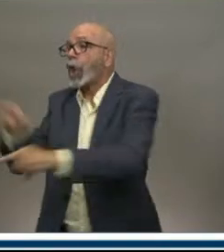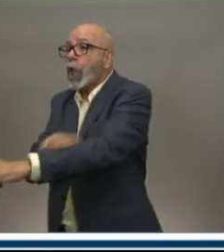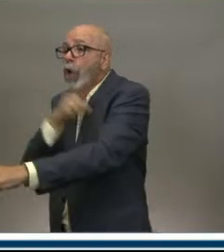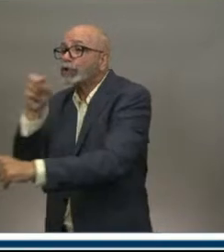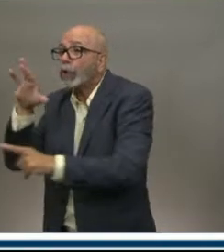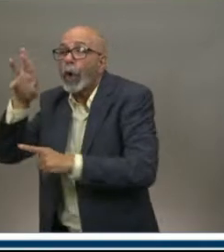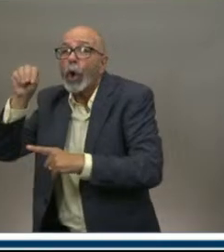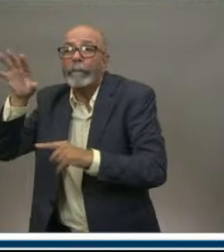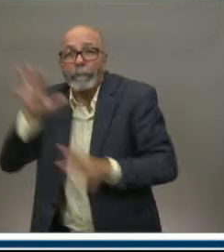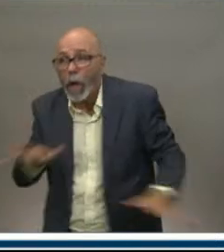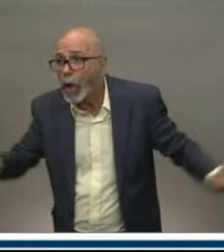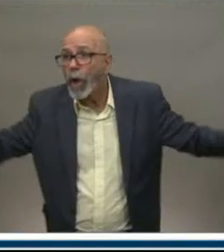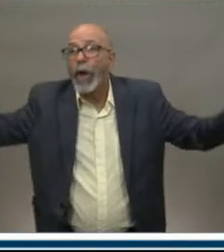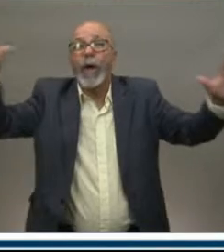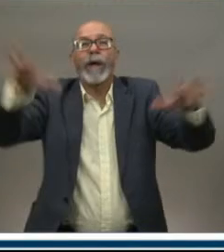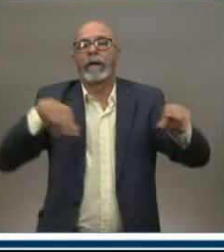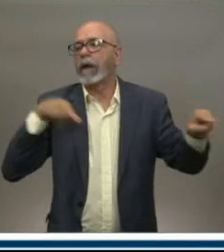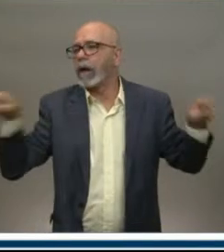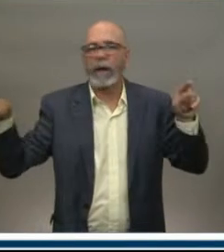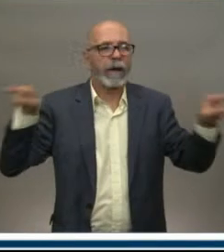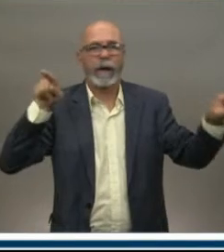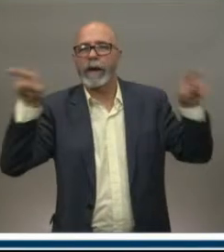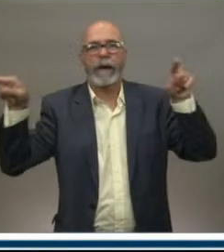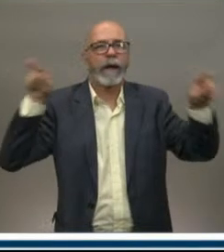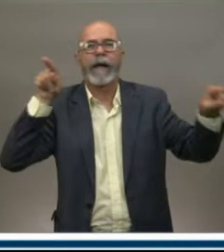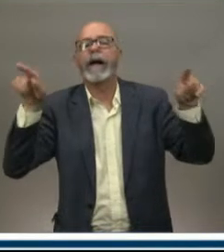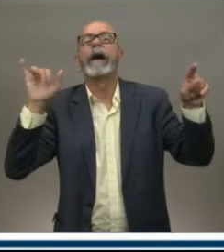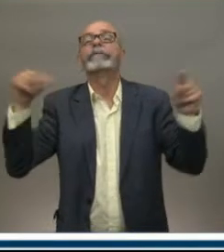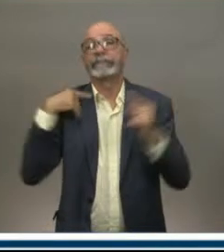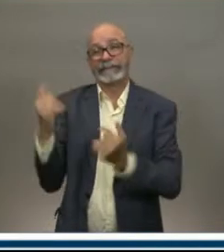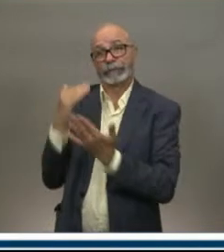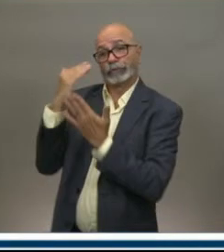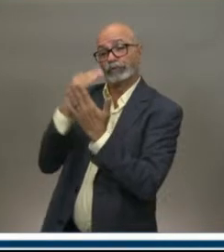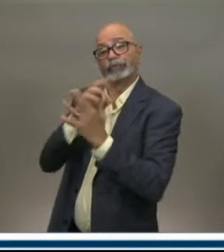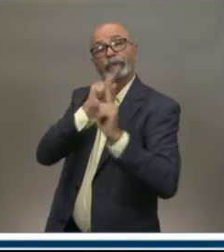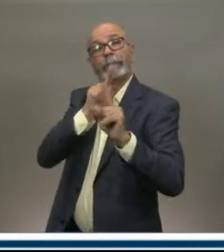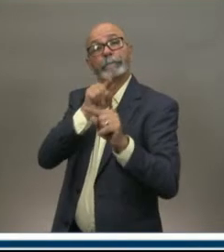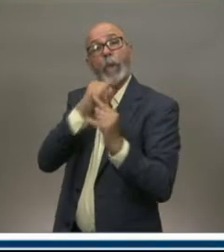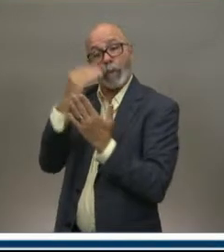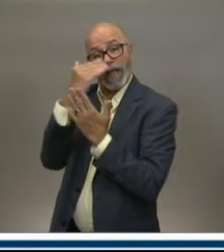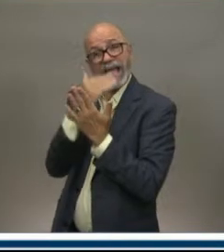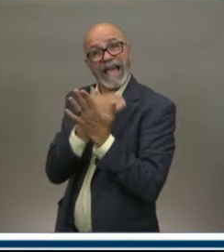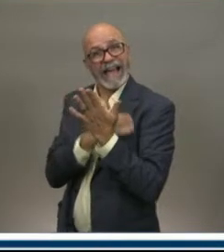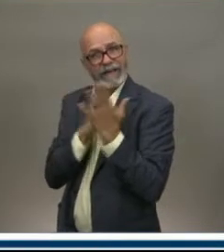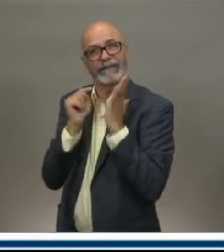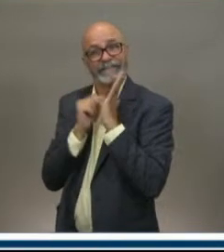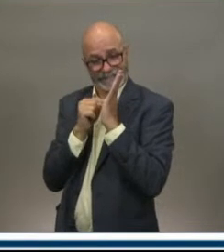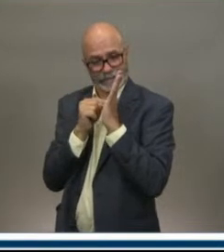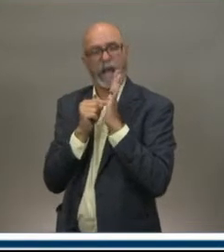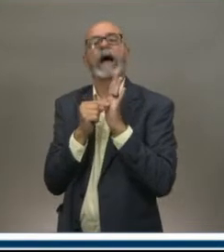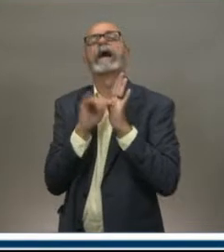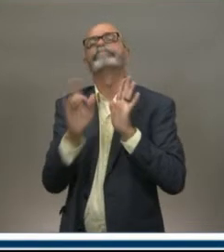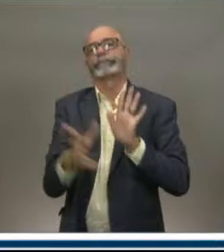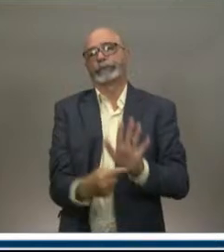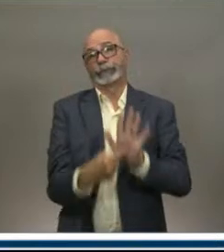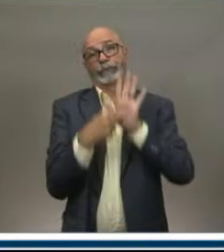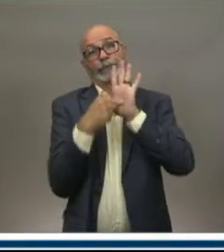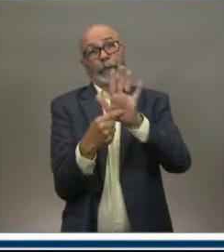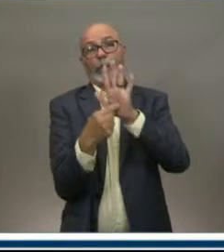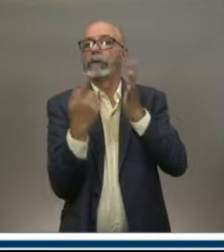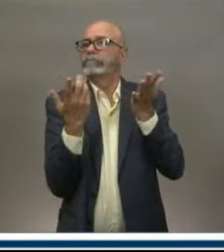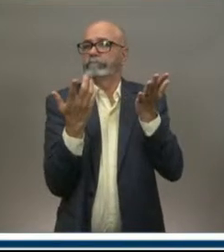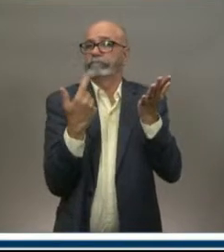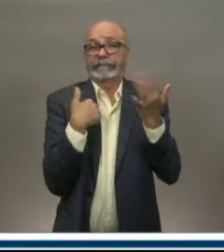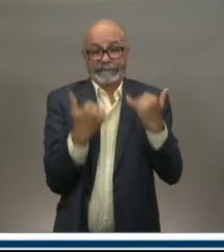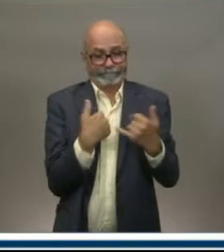These reports are consistent in their findings. They acknowledge the measures that were put in place in advance of the